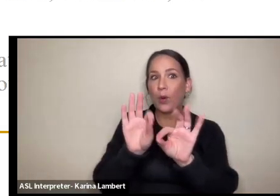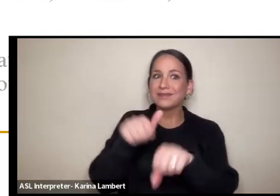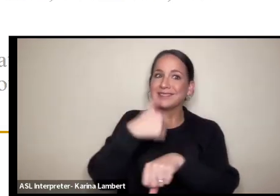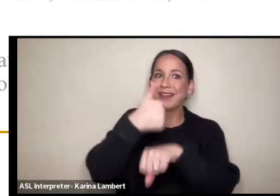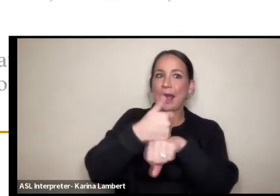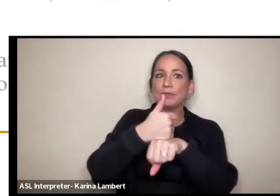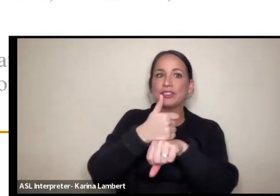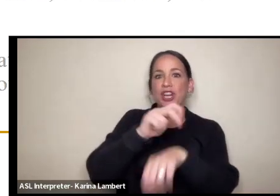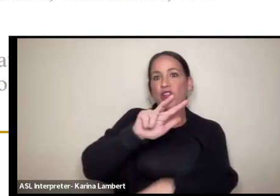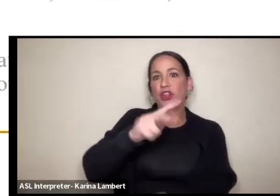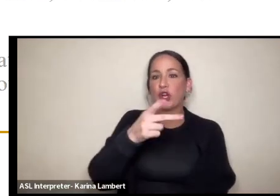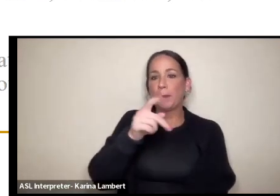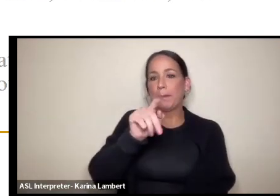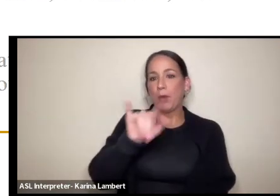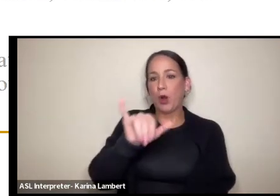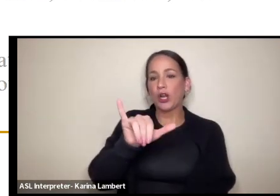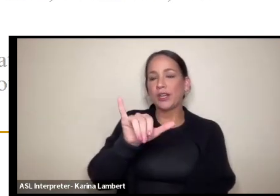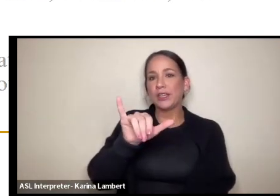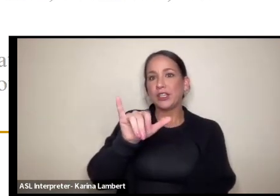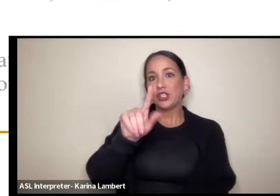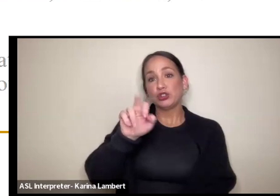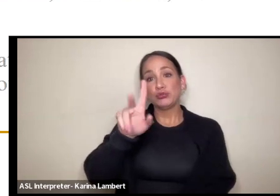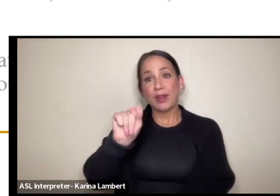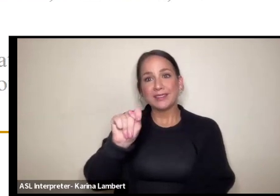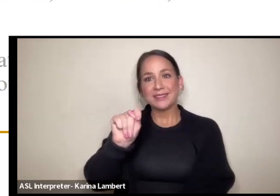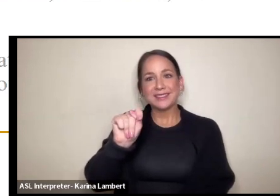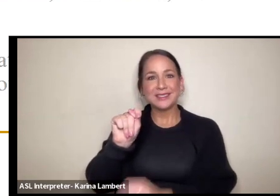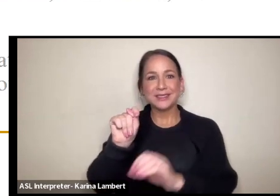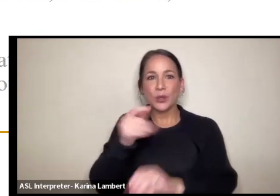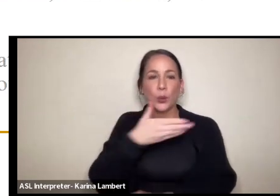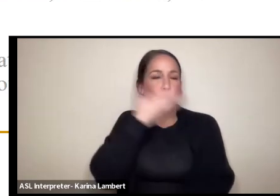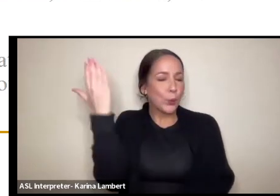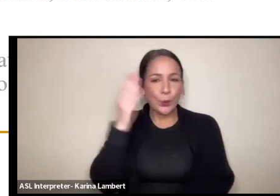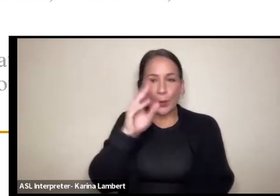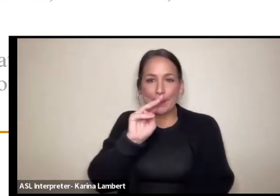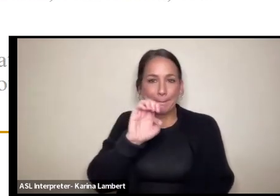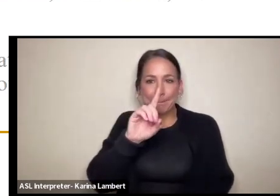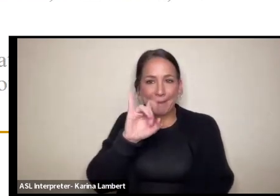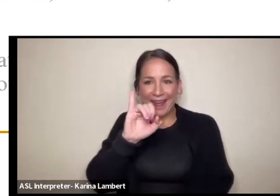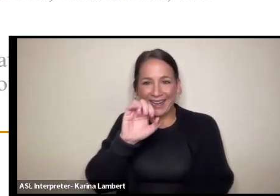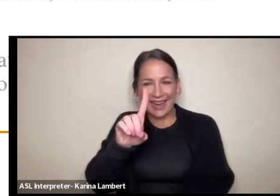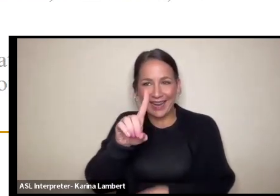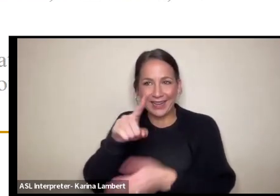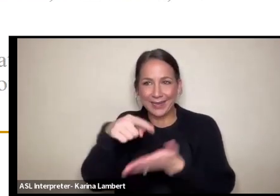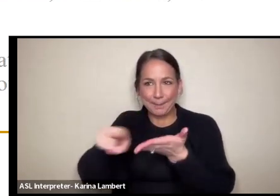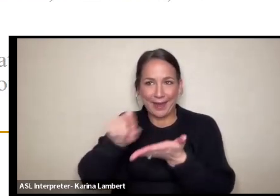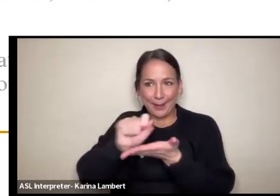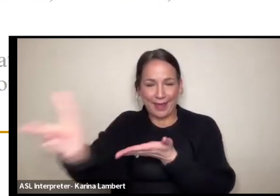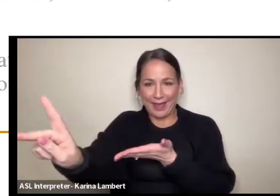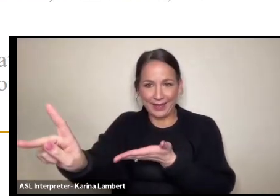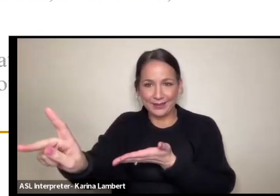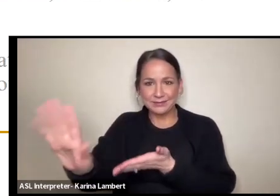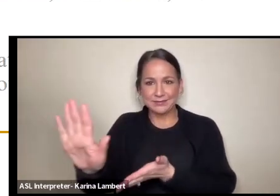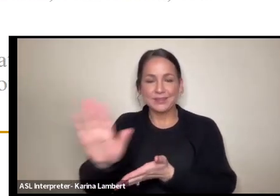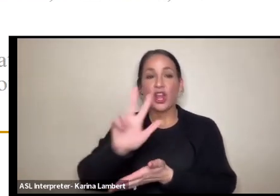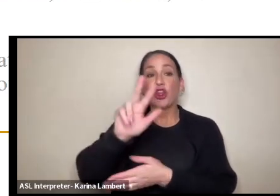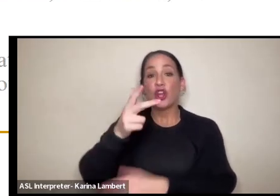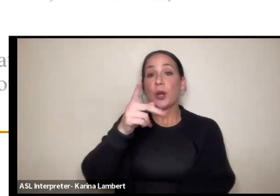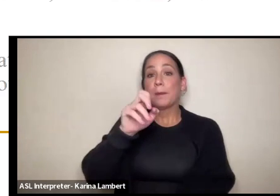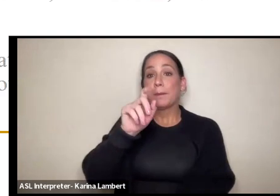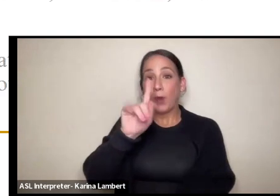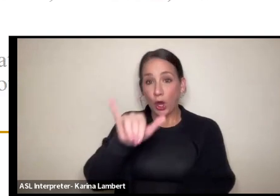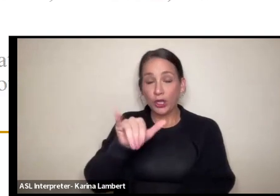party trust, is that there is no Medicaid payback, because in a third party trust, you are saying that you